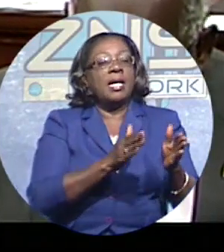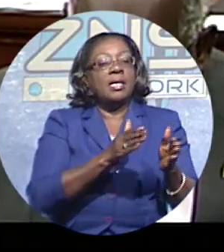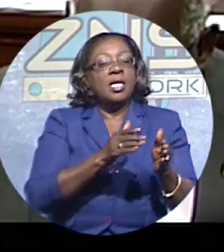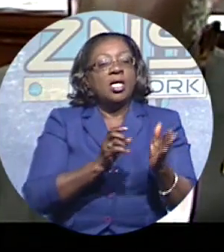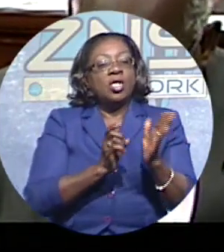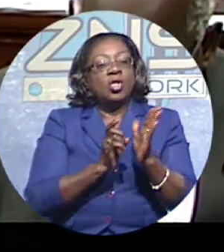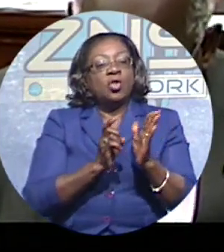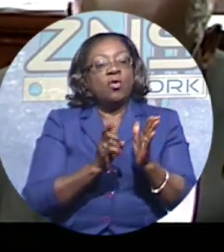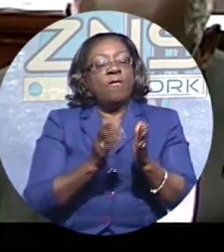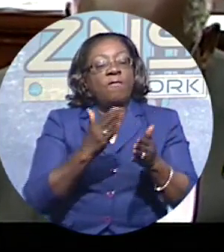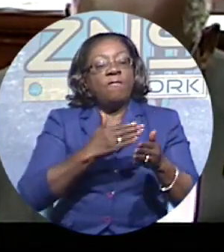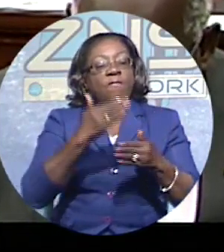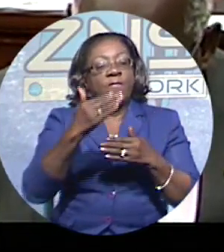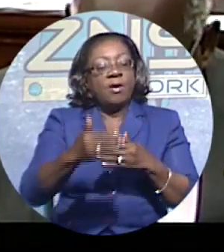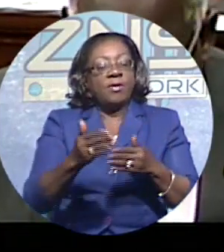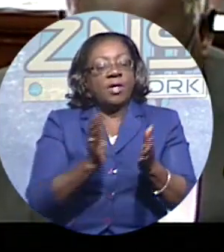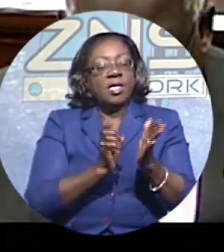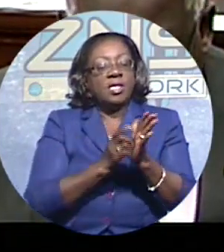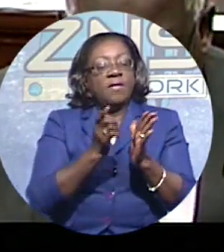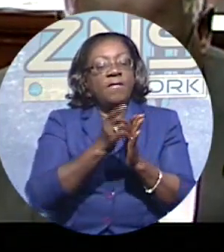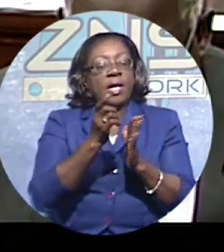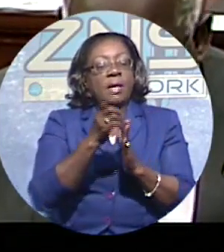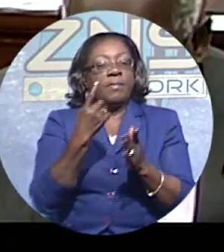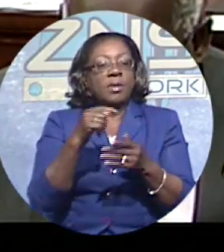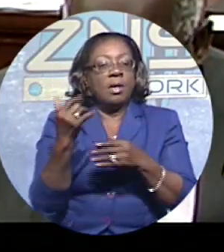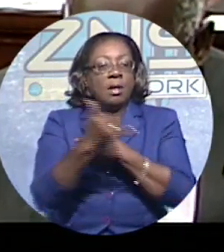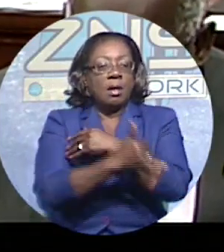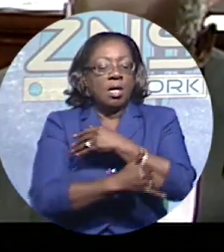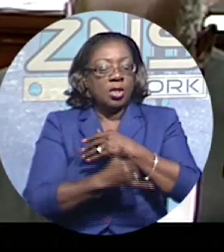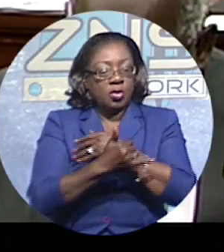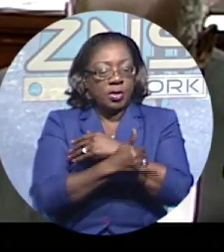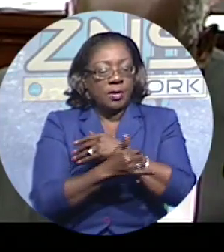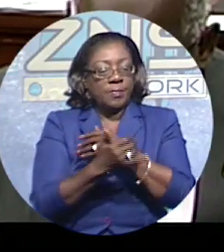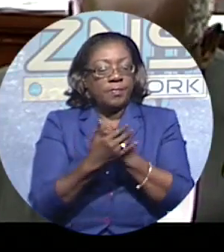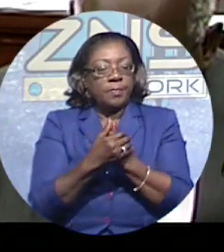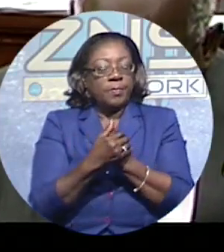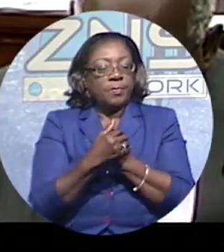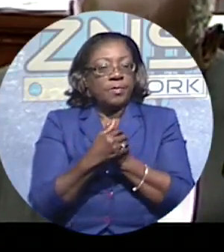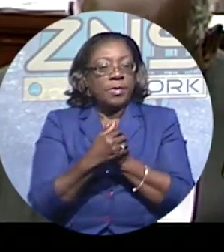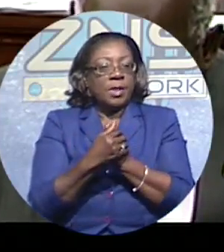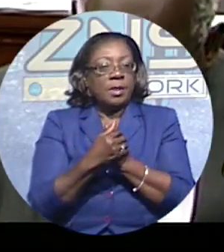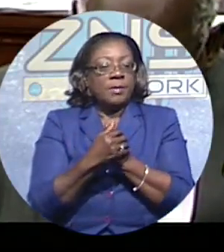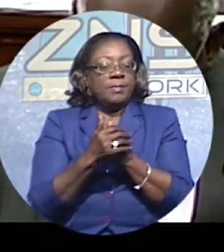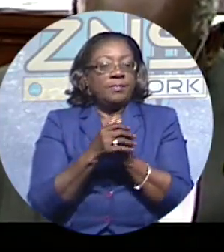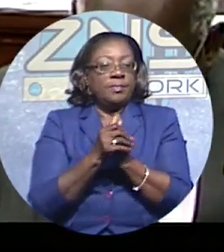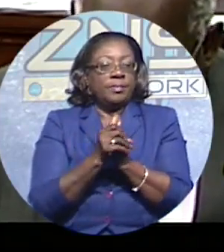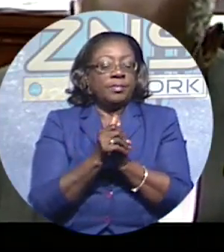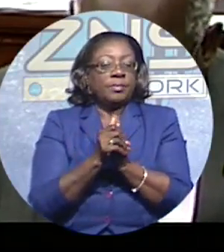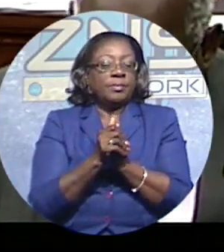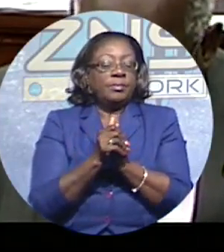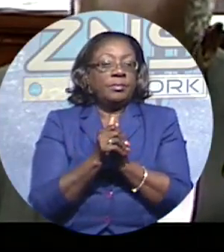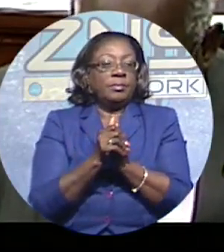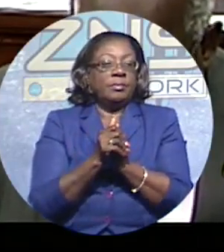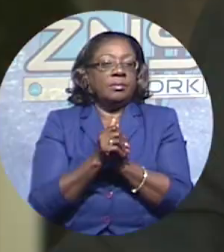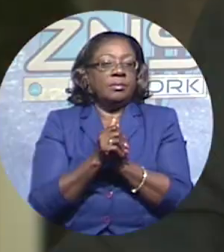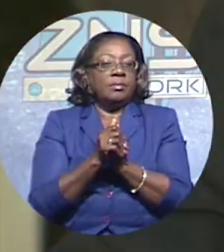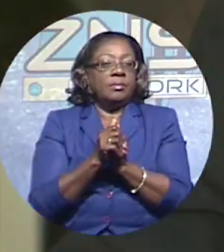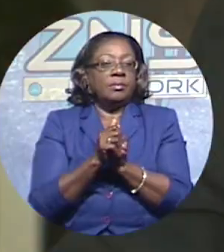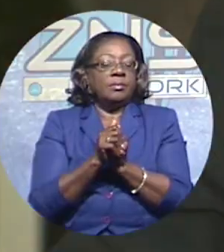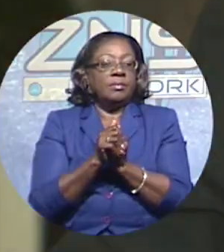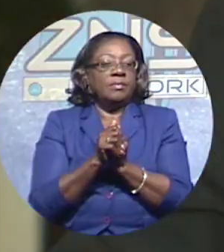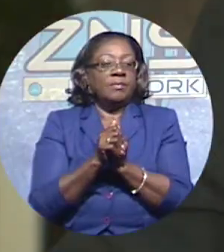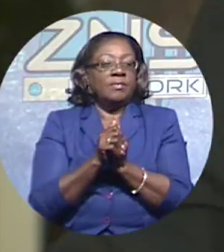fundamental to it is economic renewal, job creation, and social progress. I'm Carla Palmer for ZNS Network News.